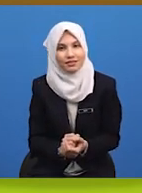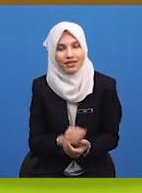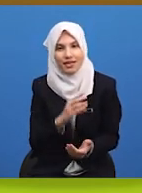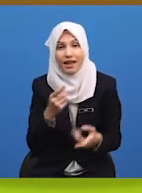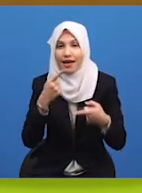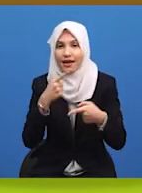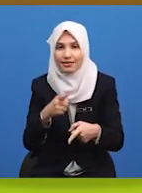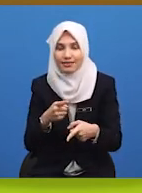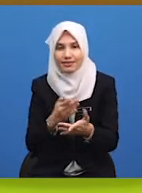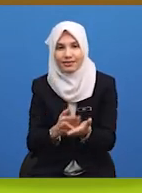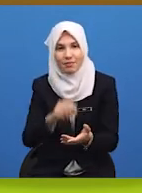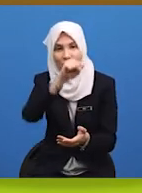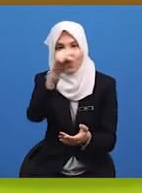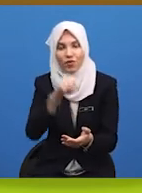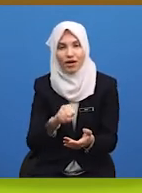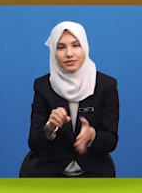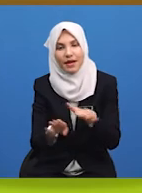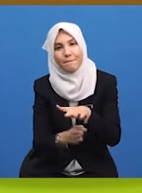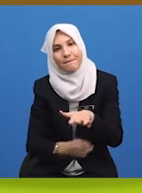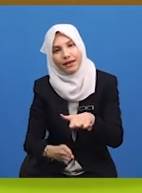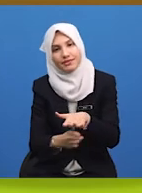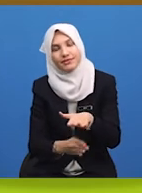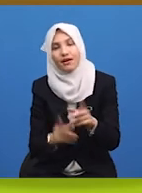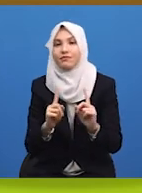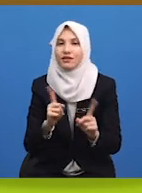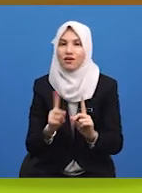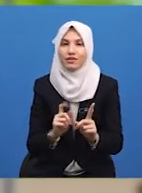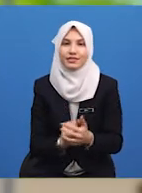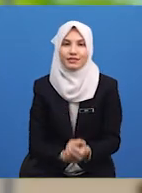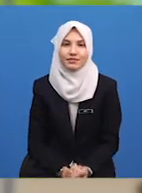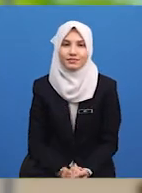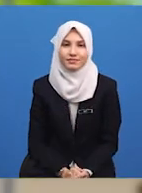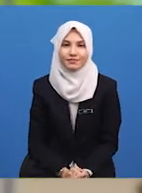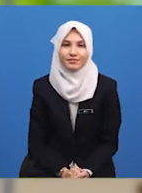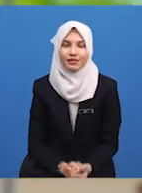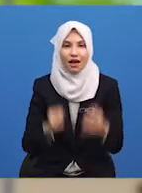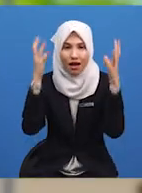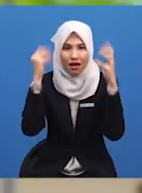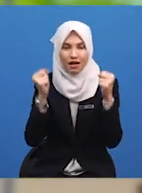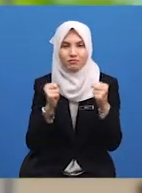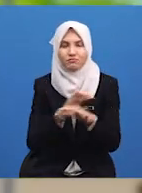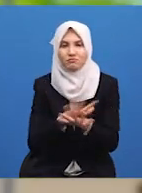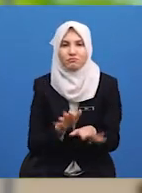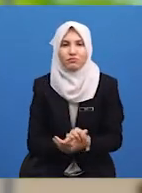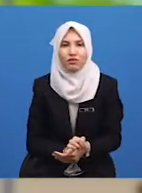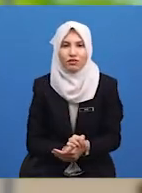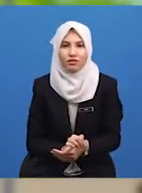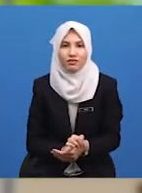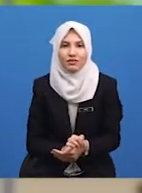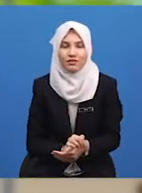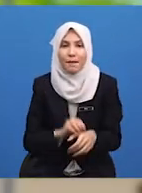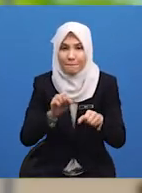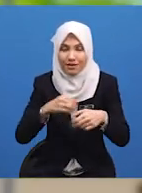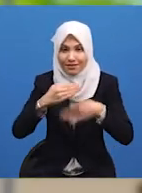answer some questions based on the conversation. I hope you're not only able to improve